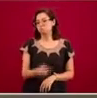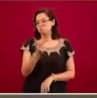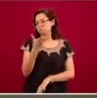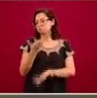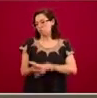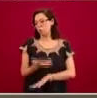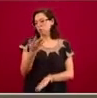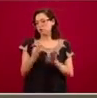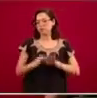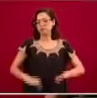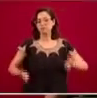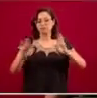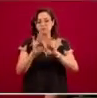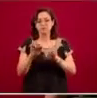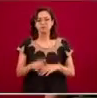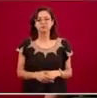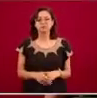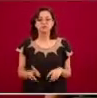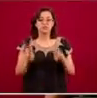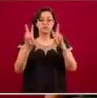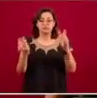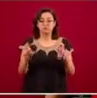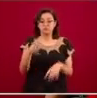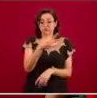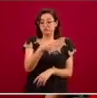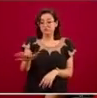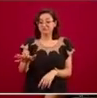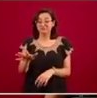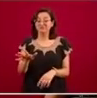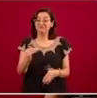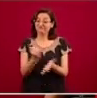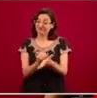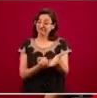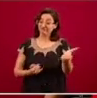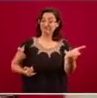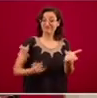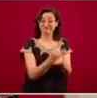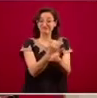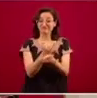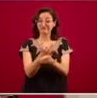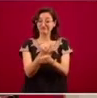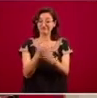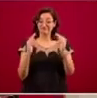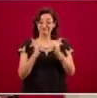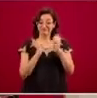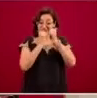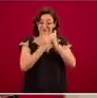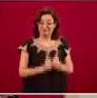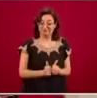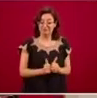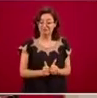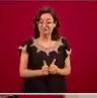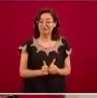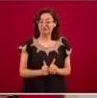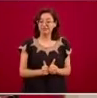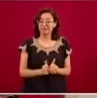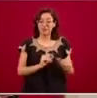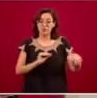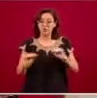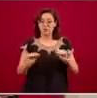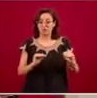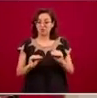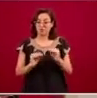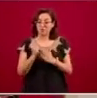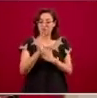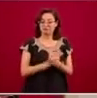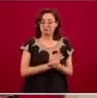isolation measures? Thank you. Very important question. In general terms, these measures, these kind of